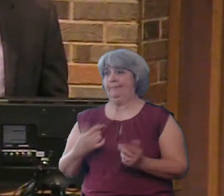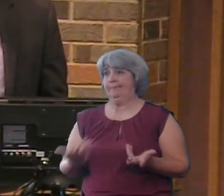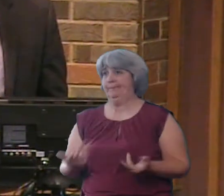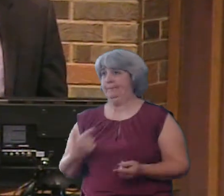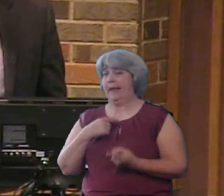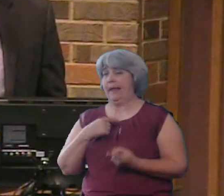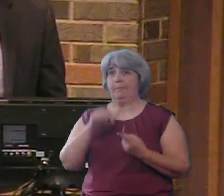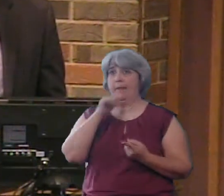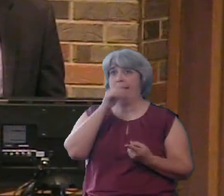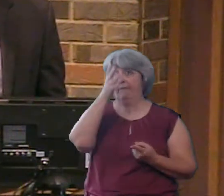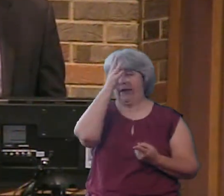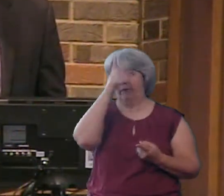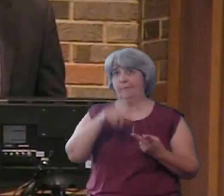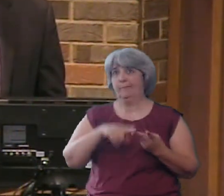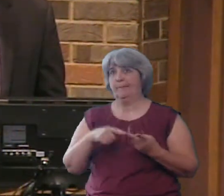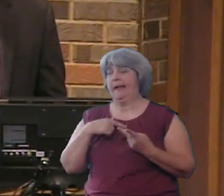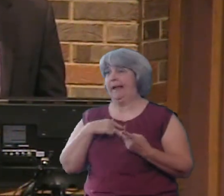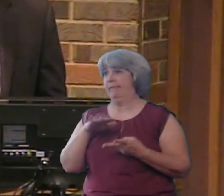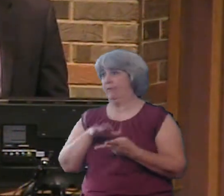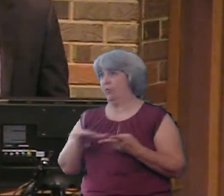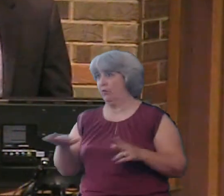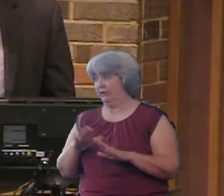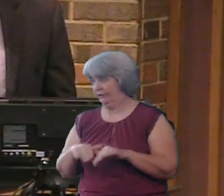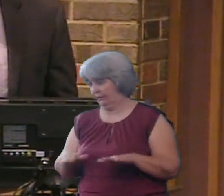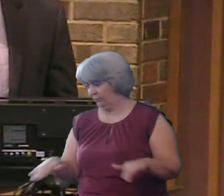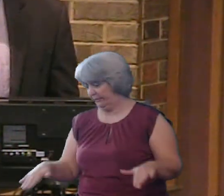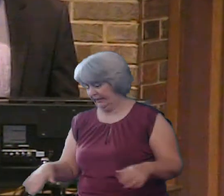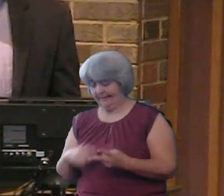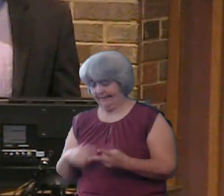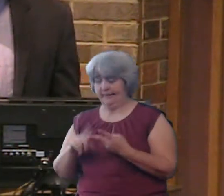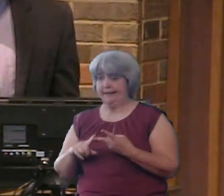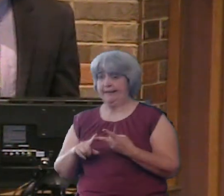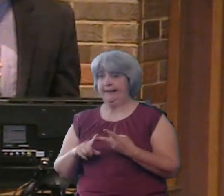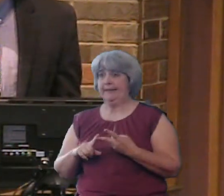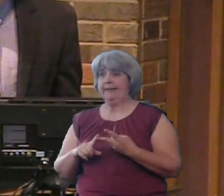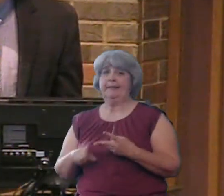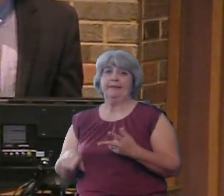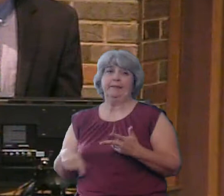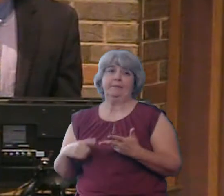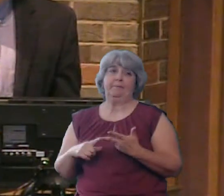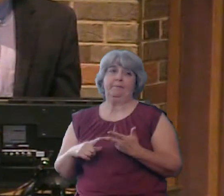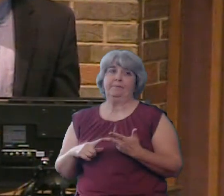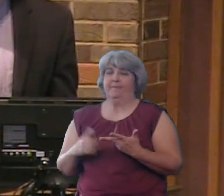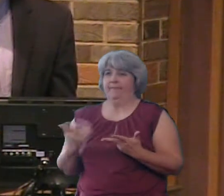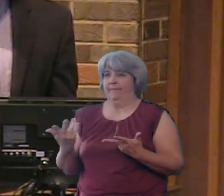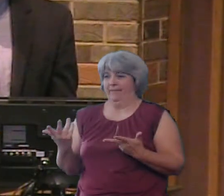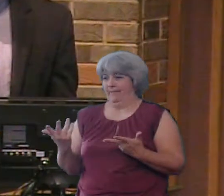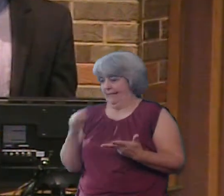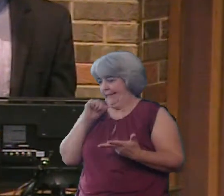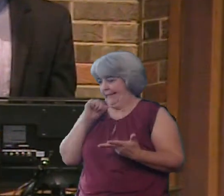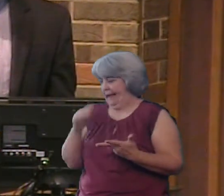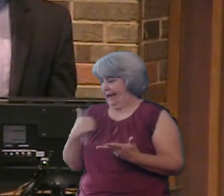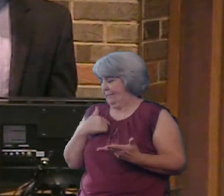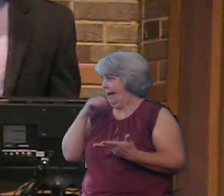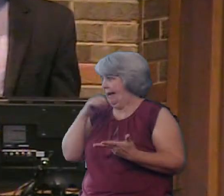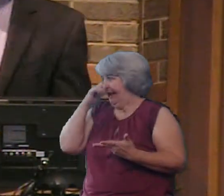I'm not raising children, this doesn't fall into my area of interest,